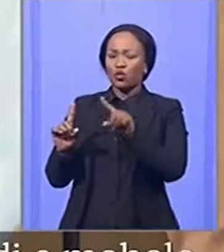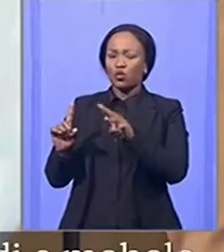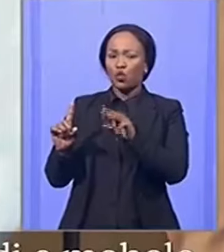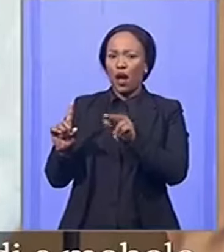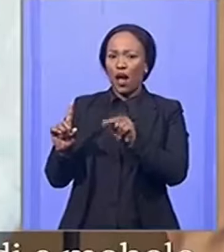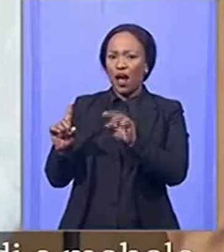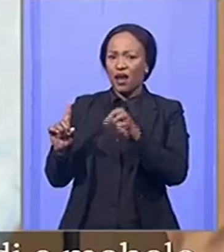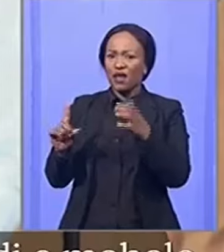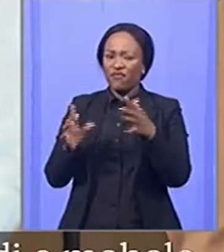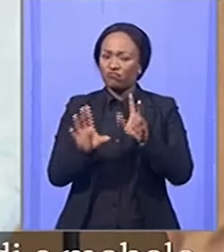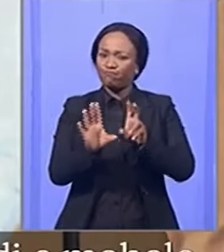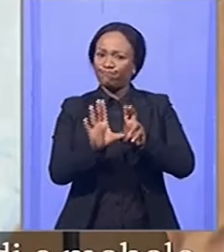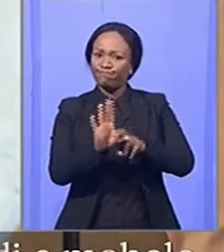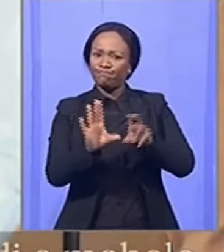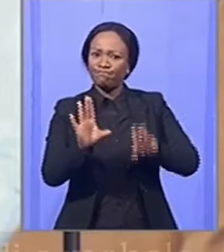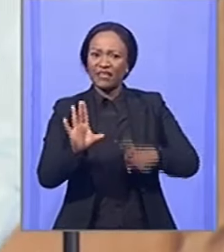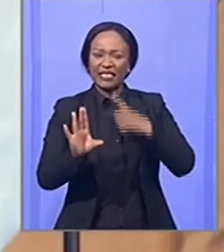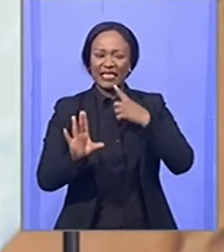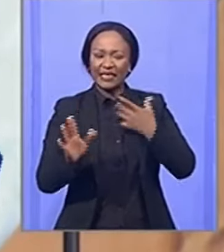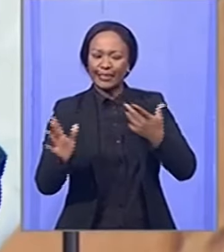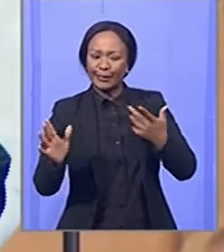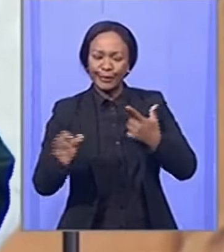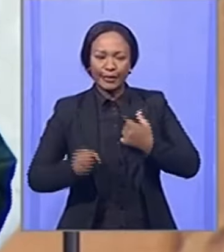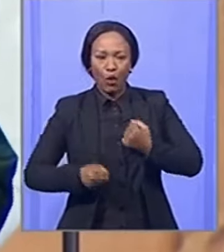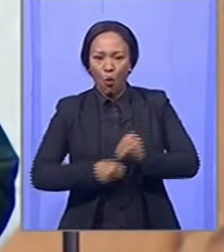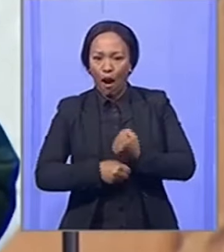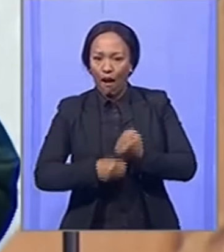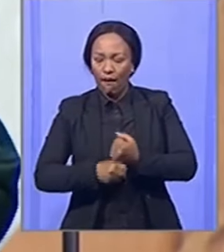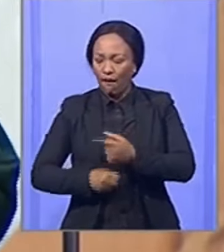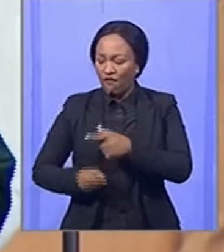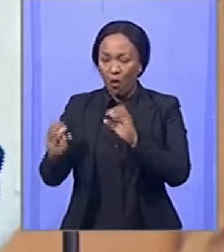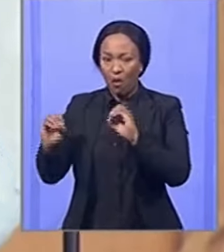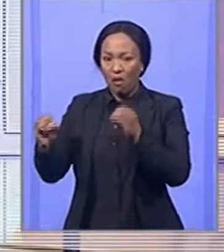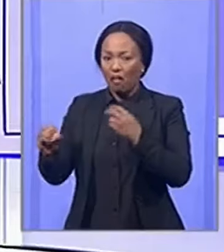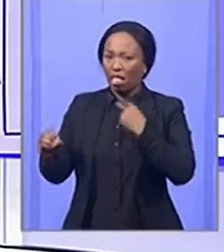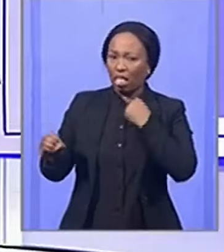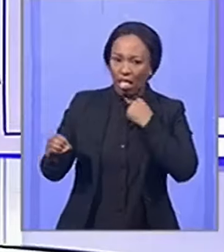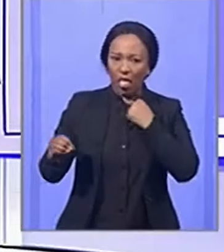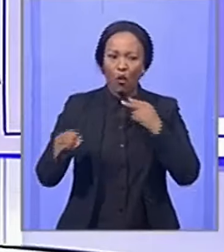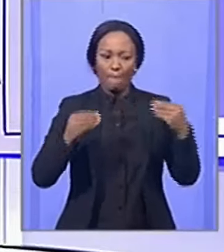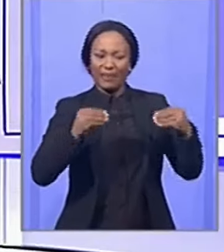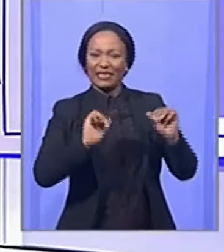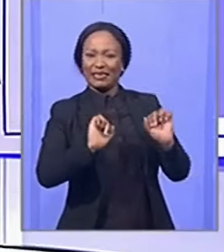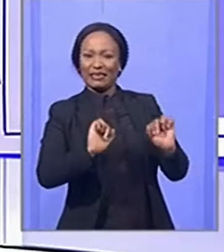wa mokga o mo sitisa ho etsa mosebetsi wa kgwebo ya hae.